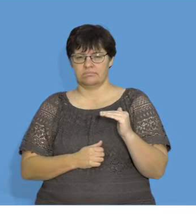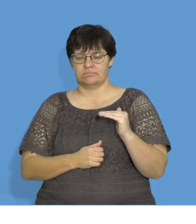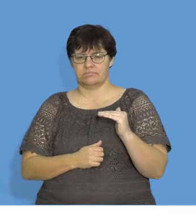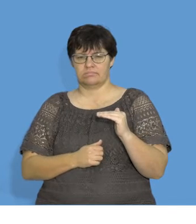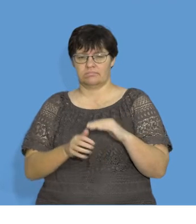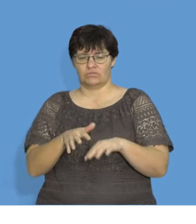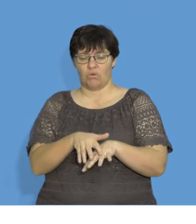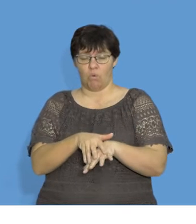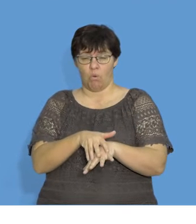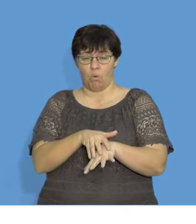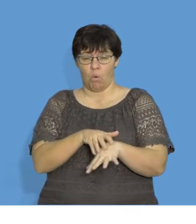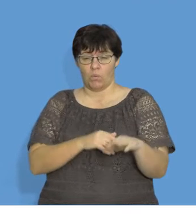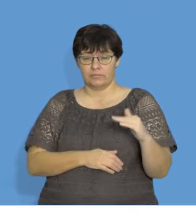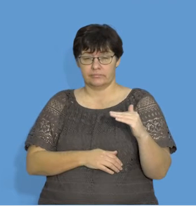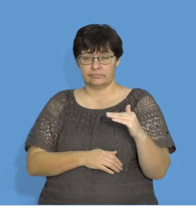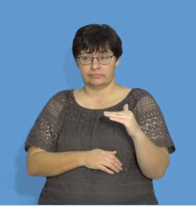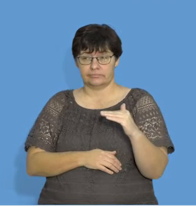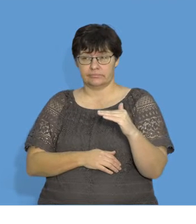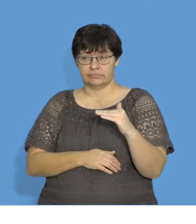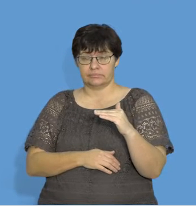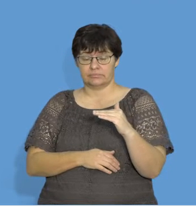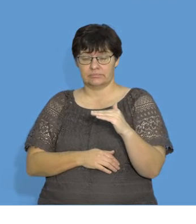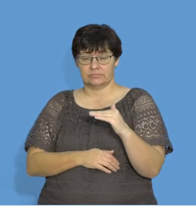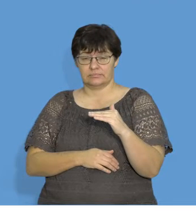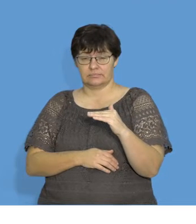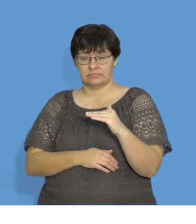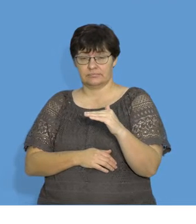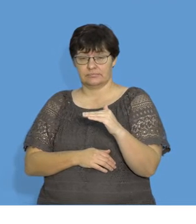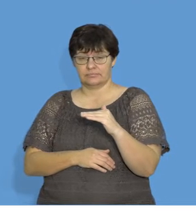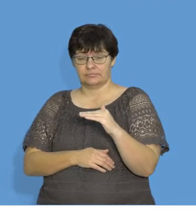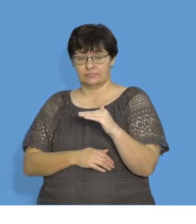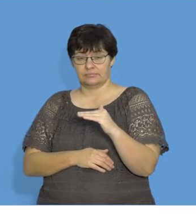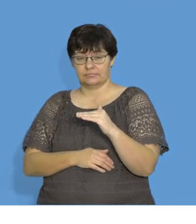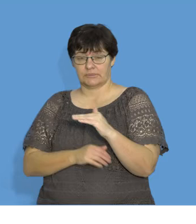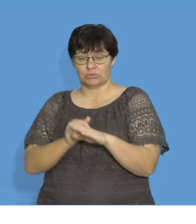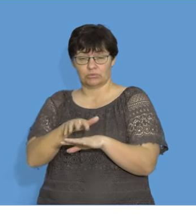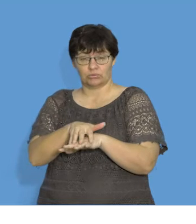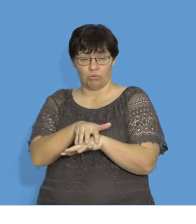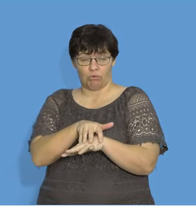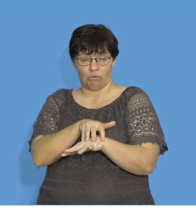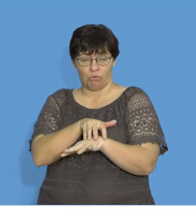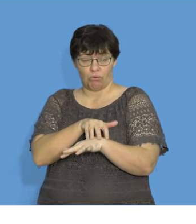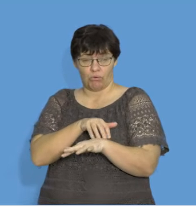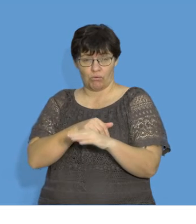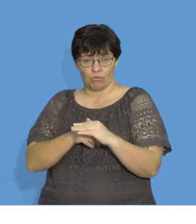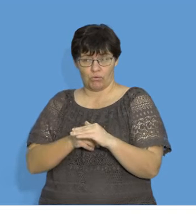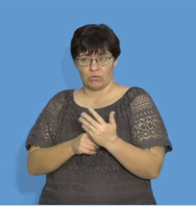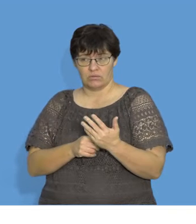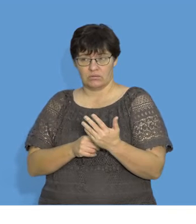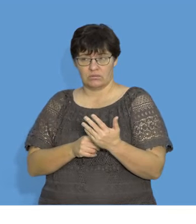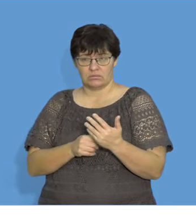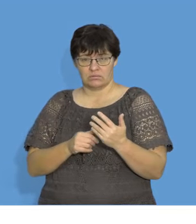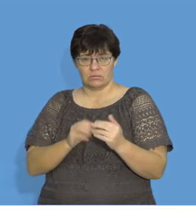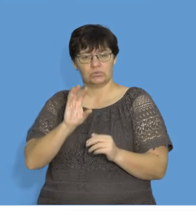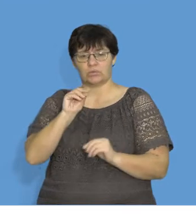very, very slowly. So because it's going very slowly, it stops